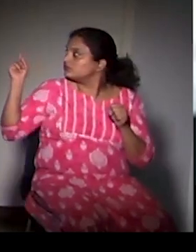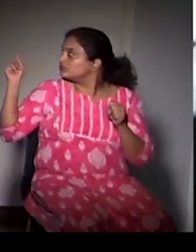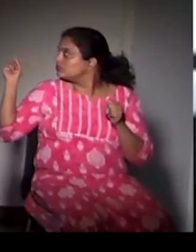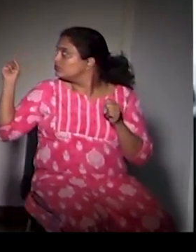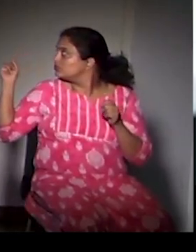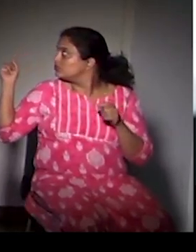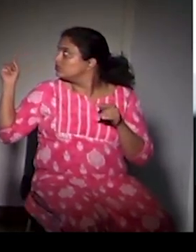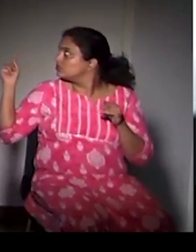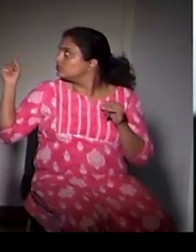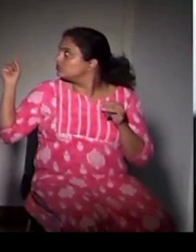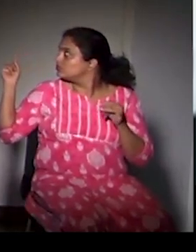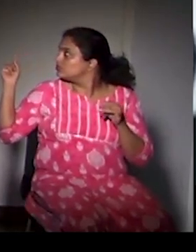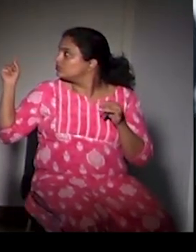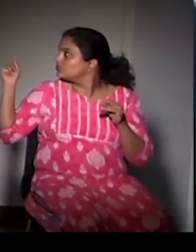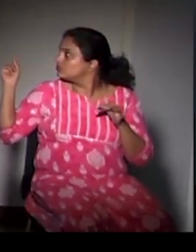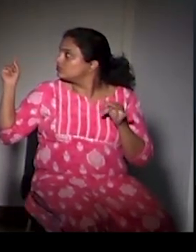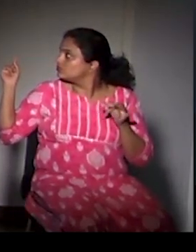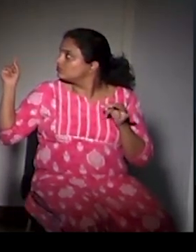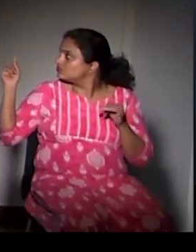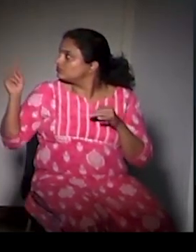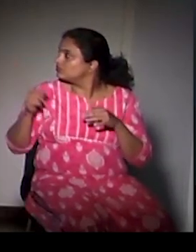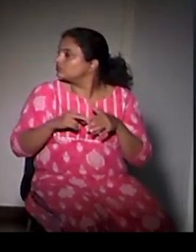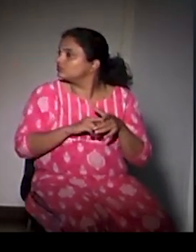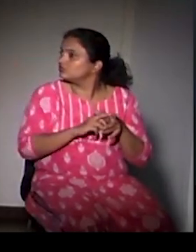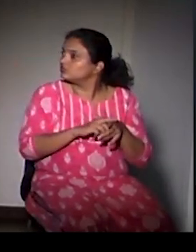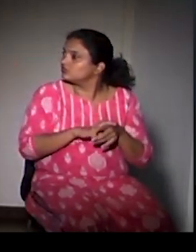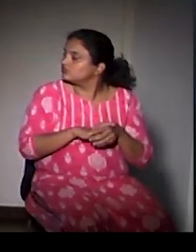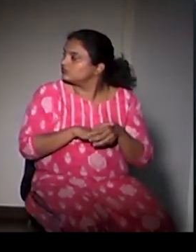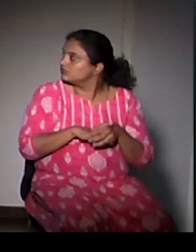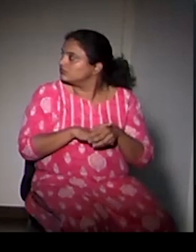worn today, it's the most extraordinary place.